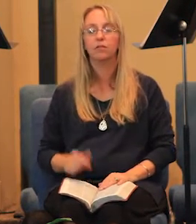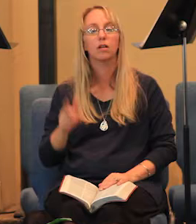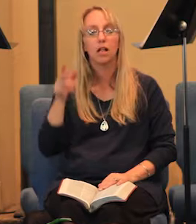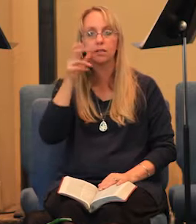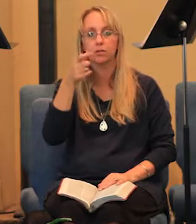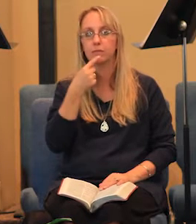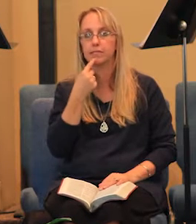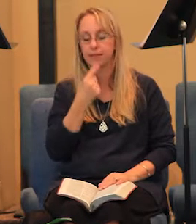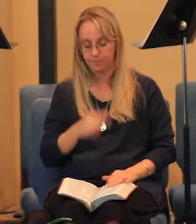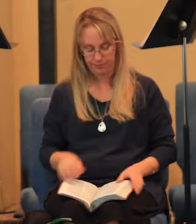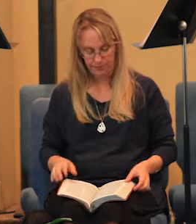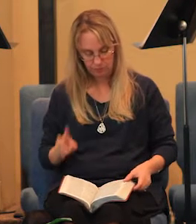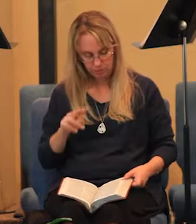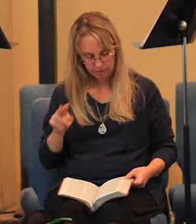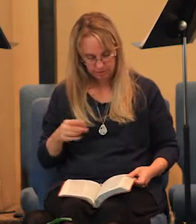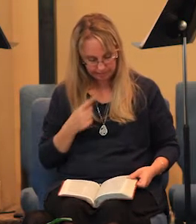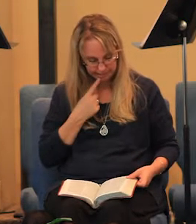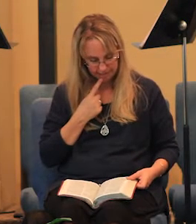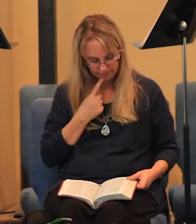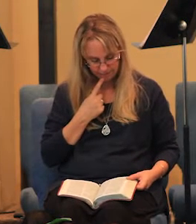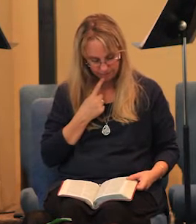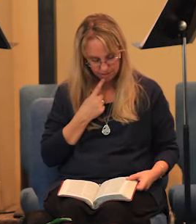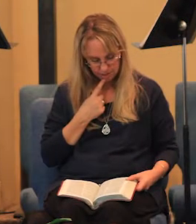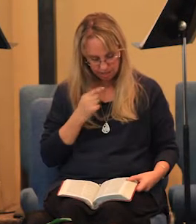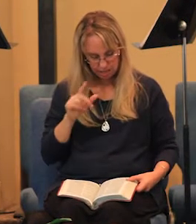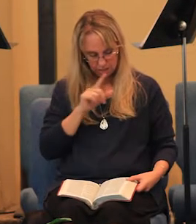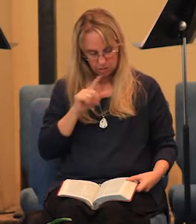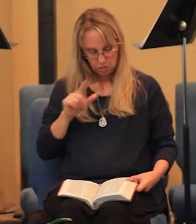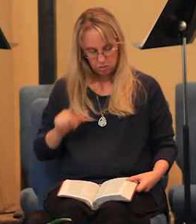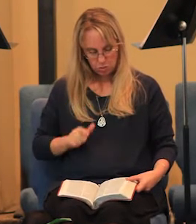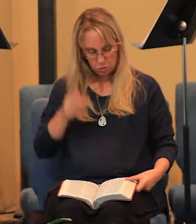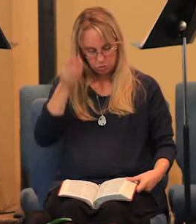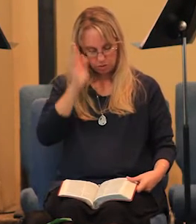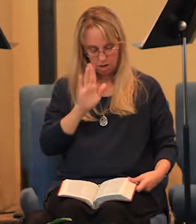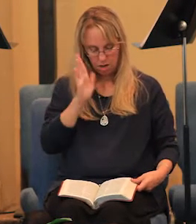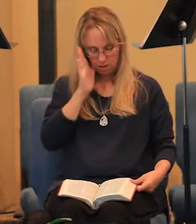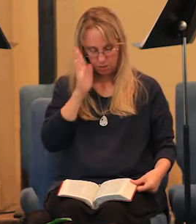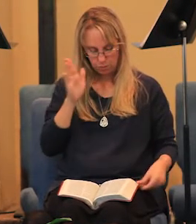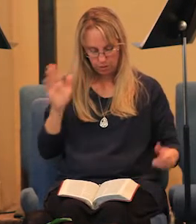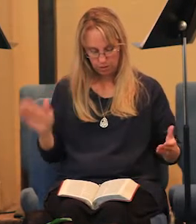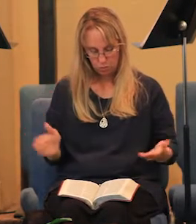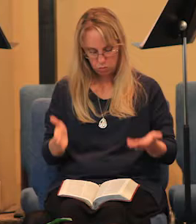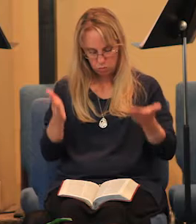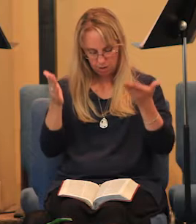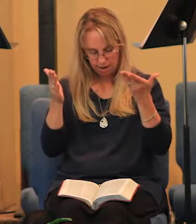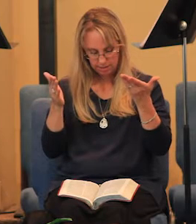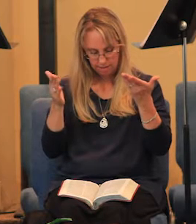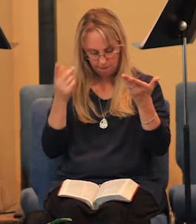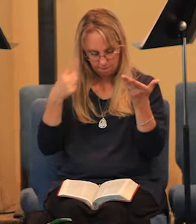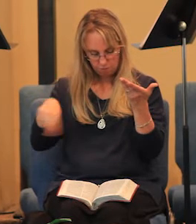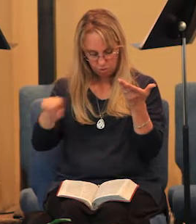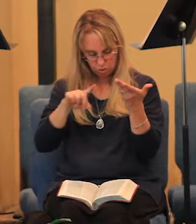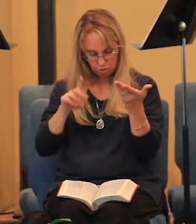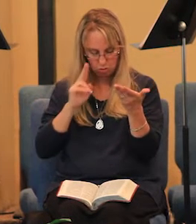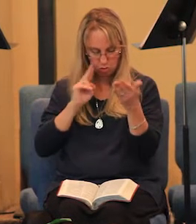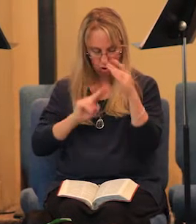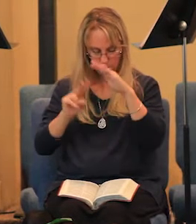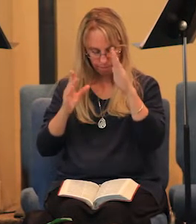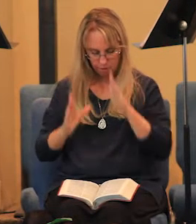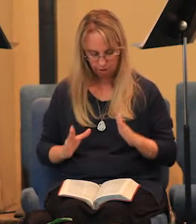Listen to what it says. Verse 22, Moses said, the Lord God will raise up for you a